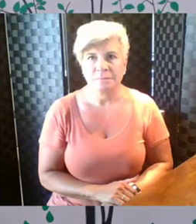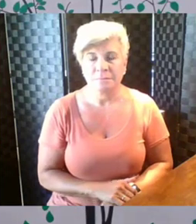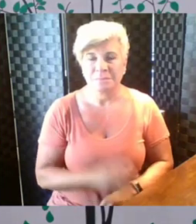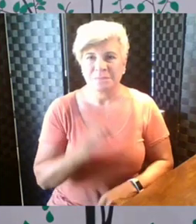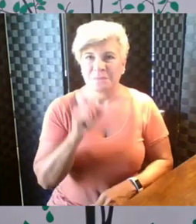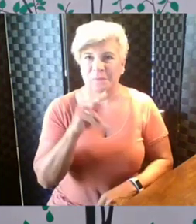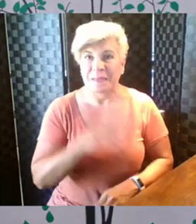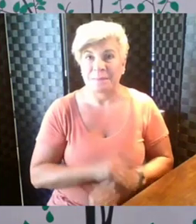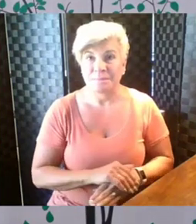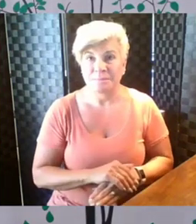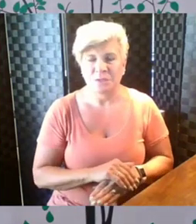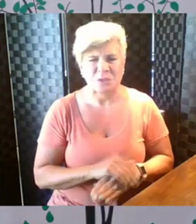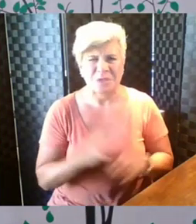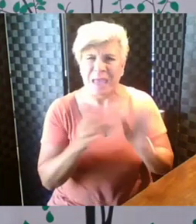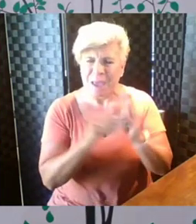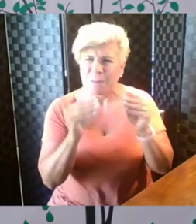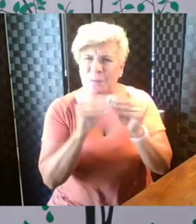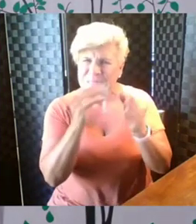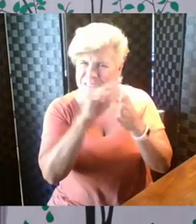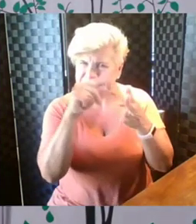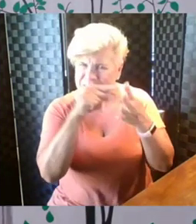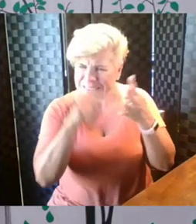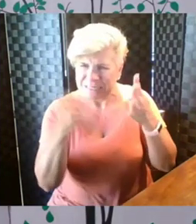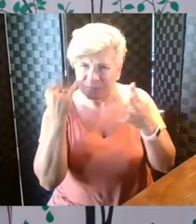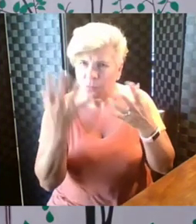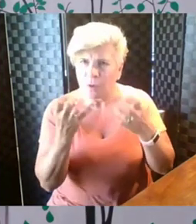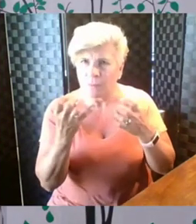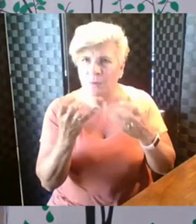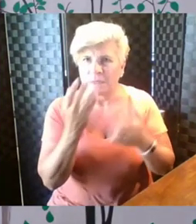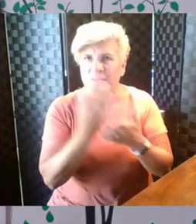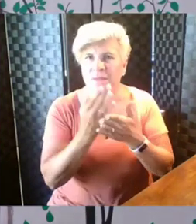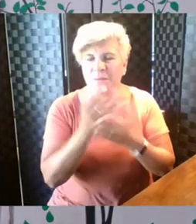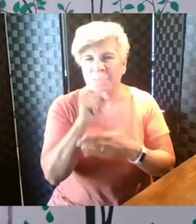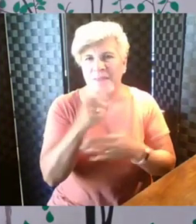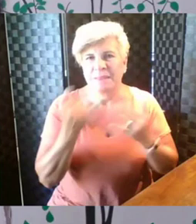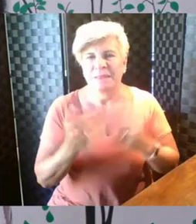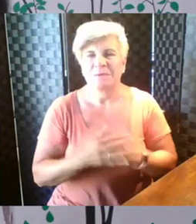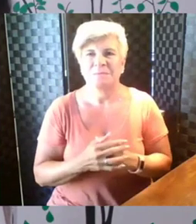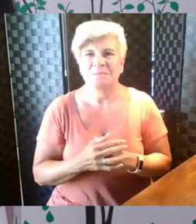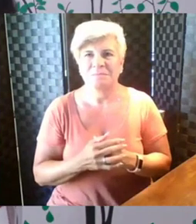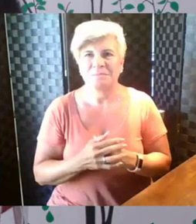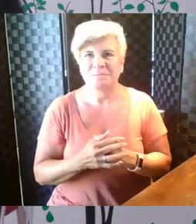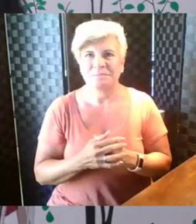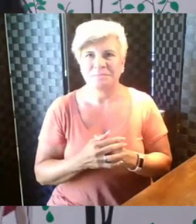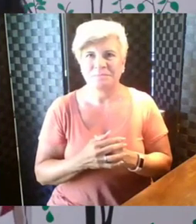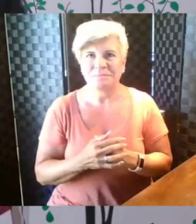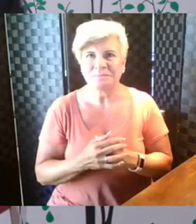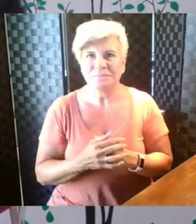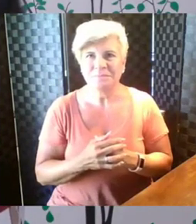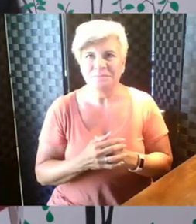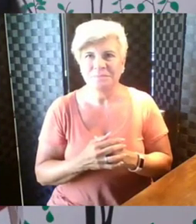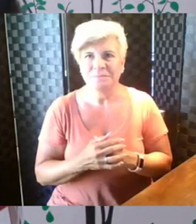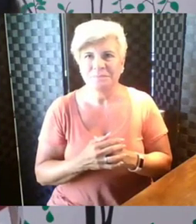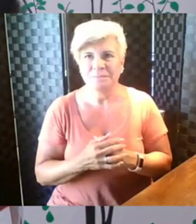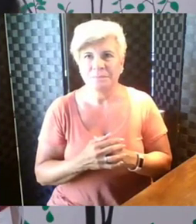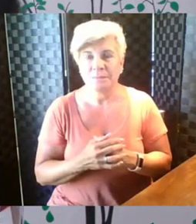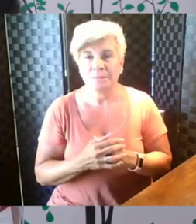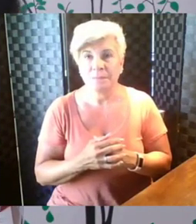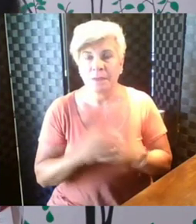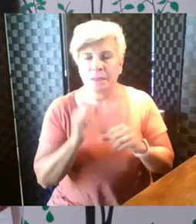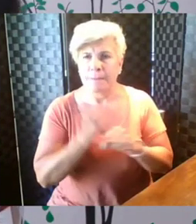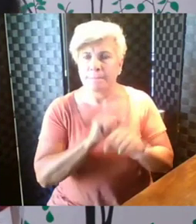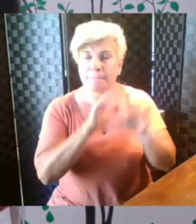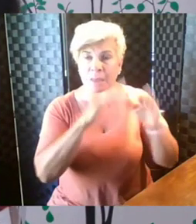All right, you can add as much detail as you want, but I think we're going to stop for there for now. Now, when we do